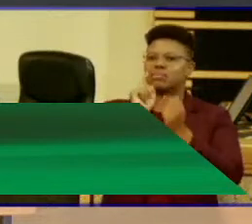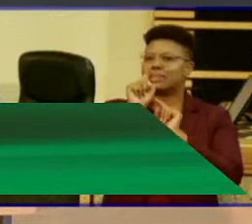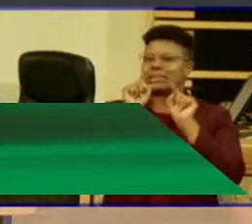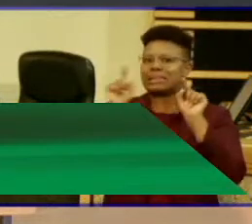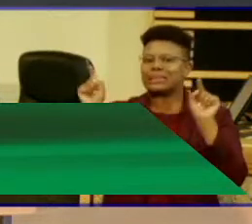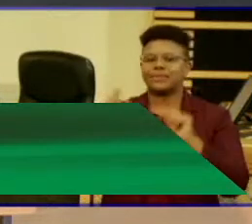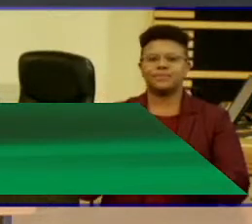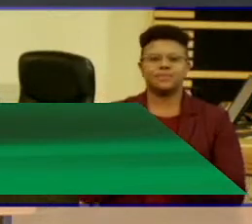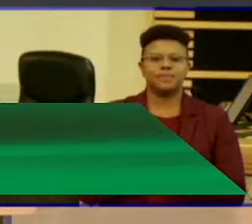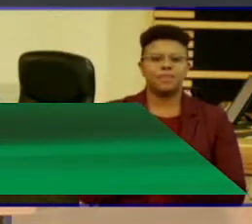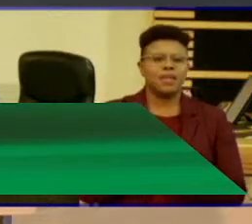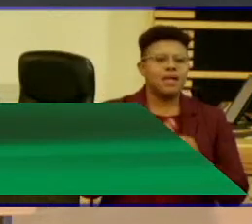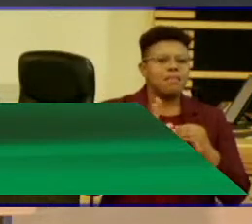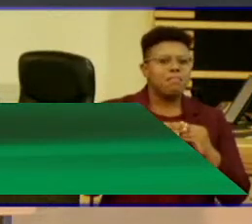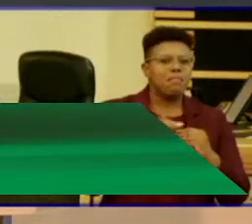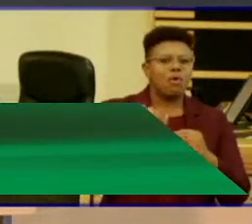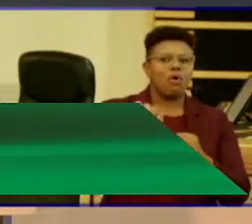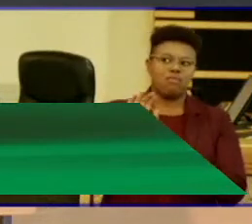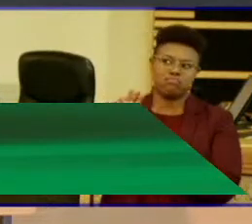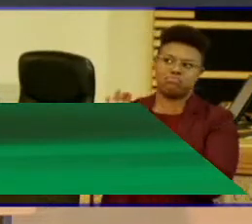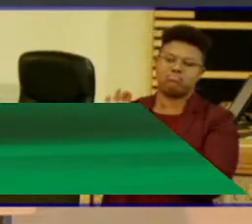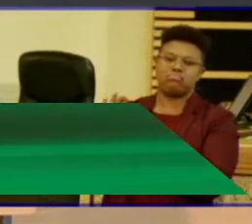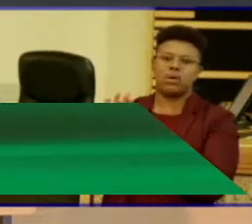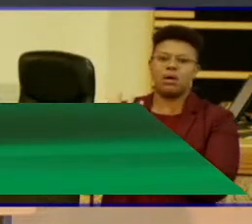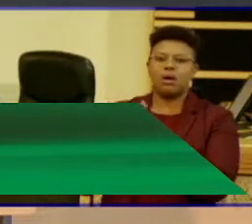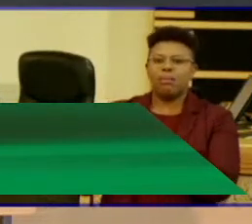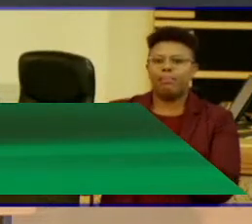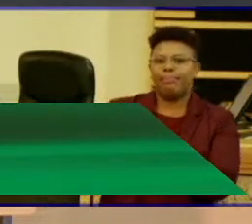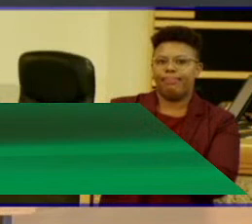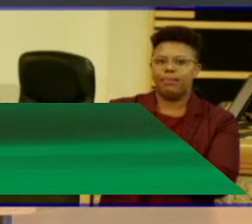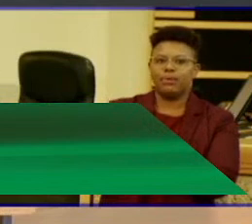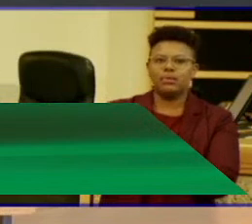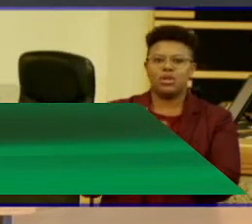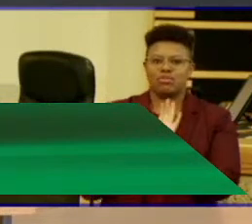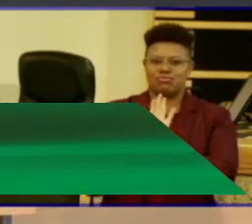members of the diplomatic and the consular corps,